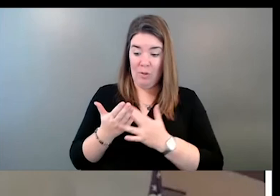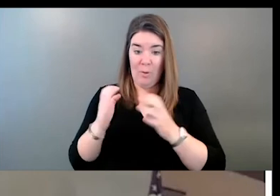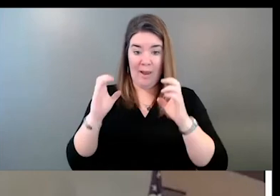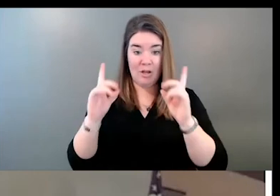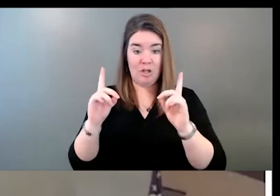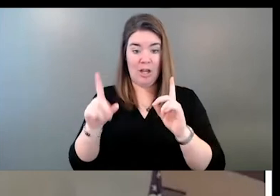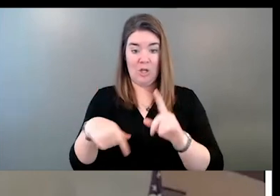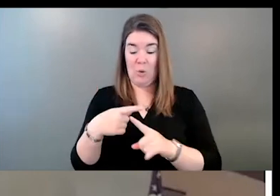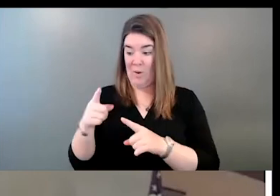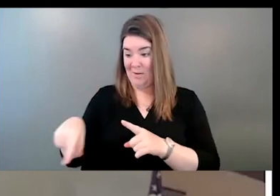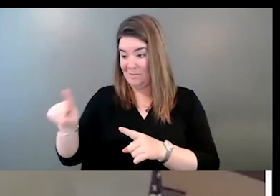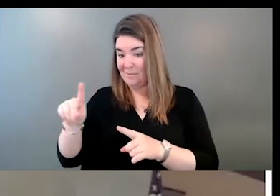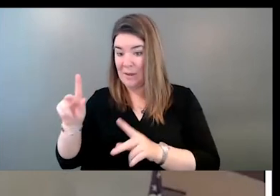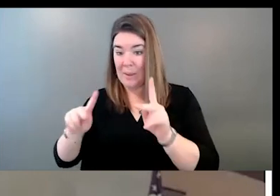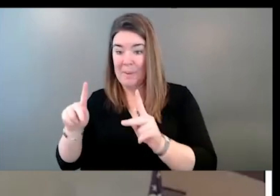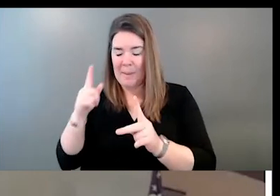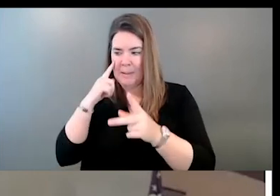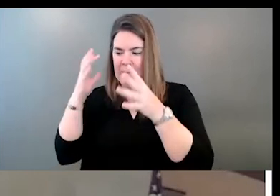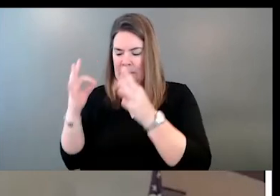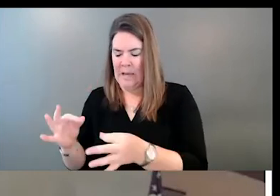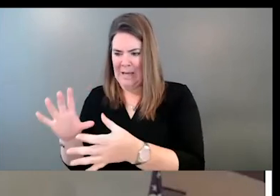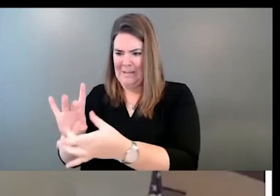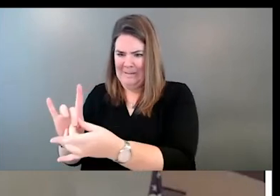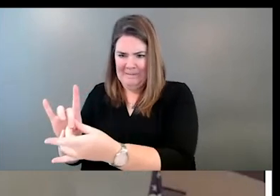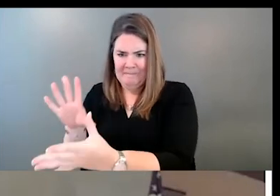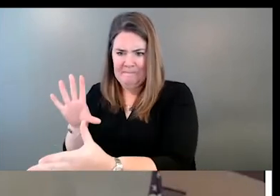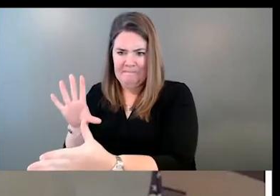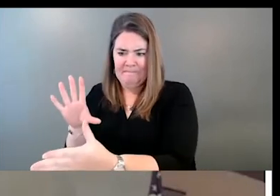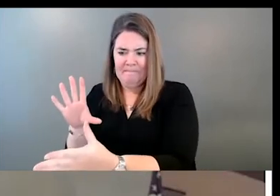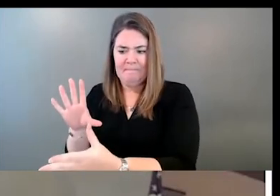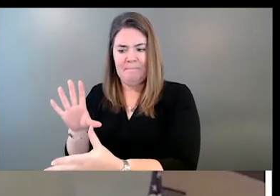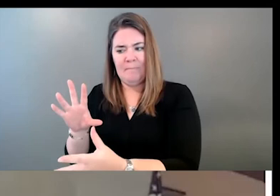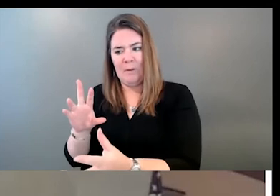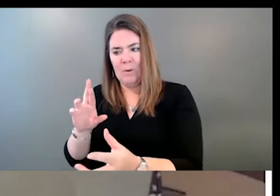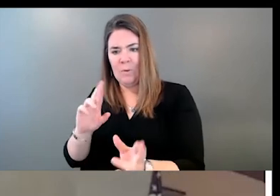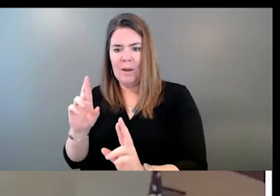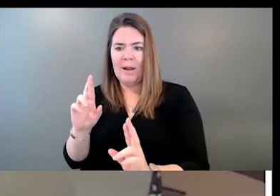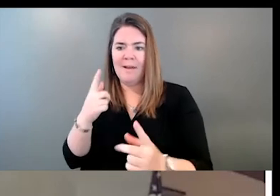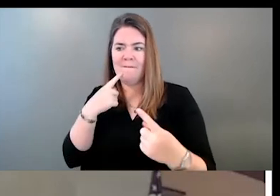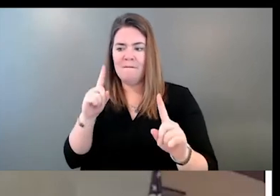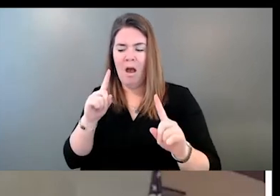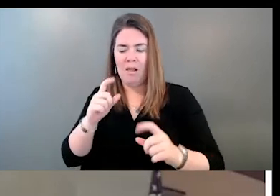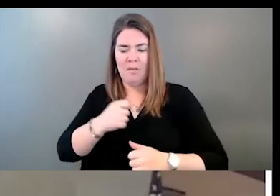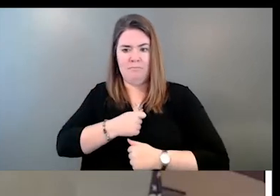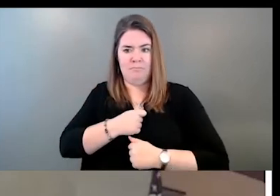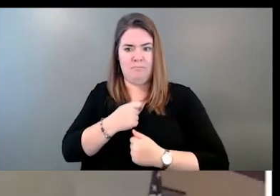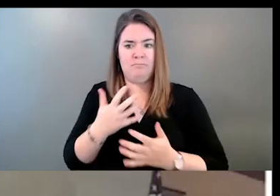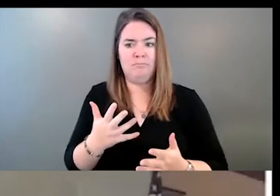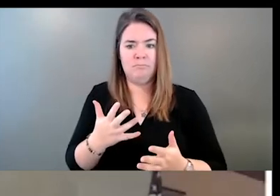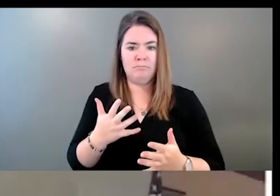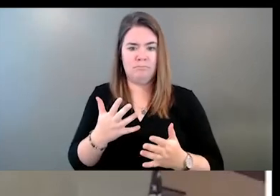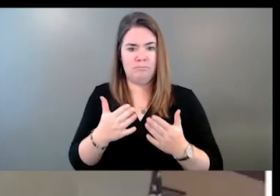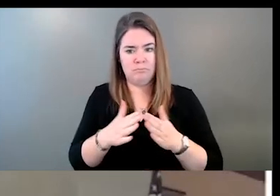their abusers, and stood beside survivors who were ready to break their silence. With fortitude and